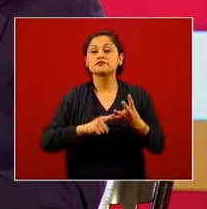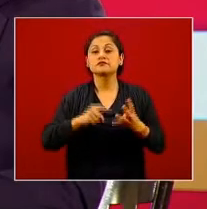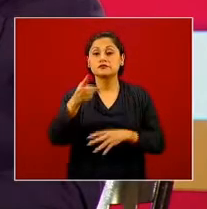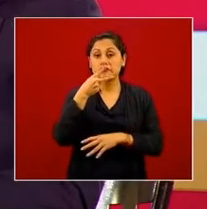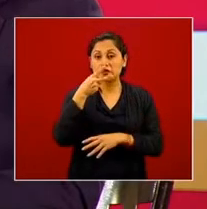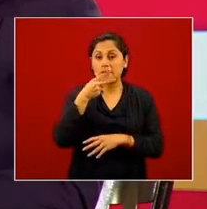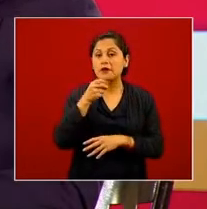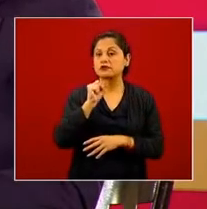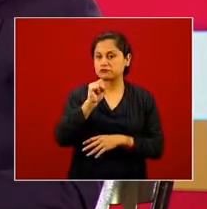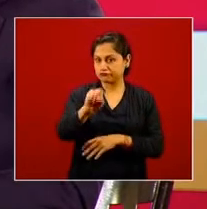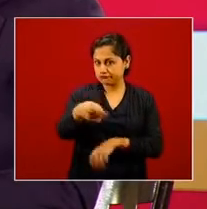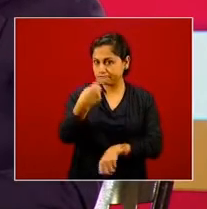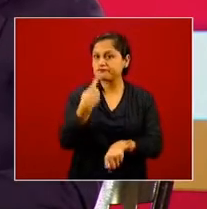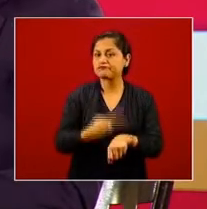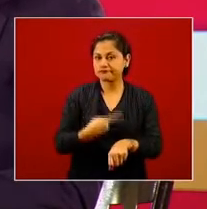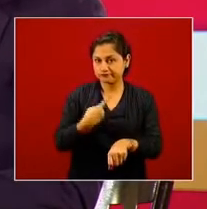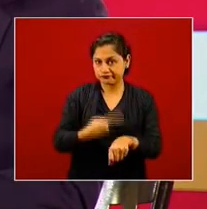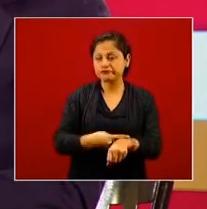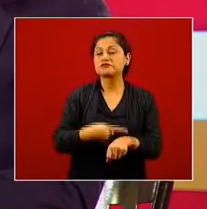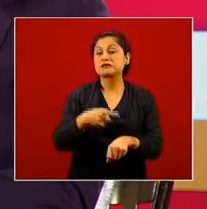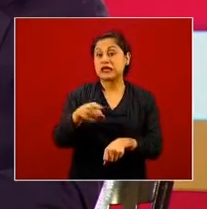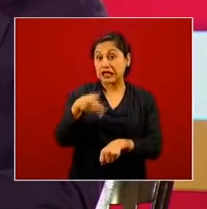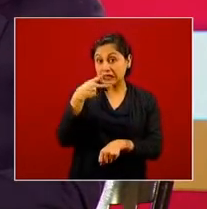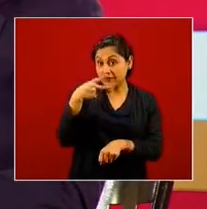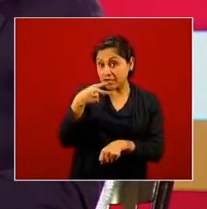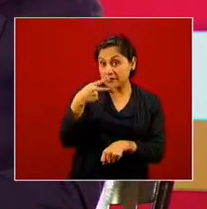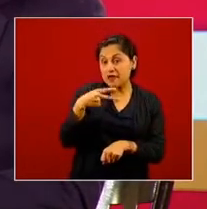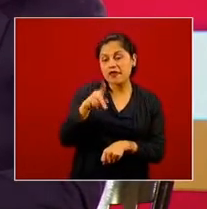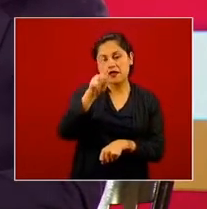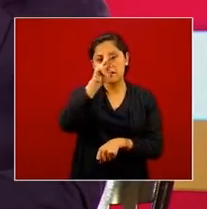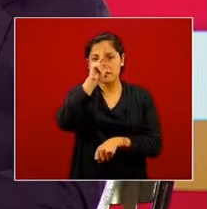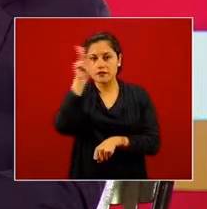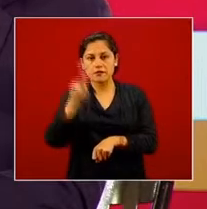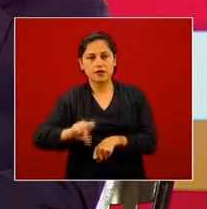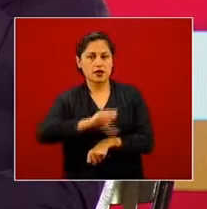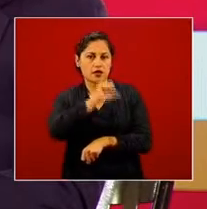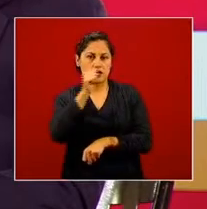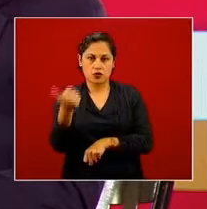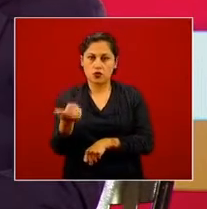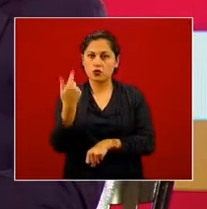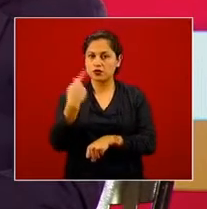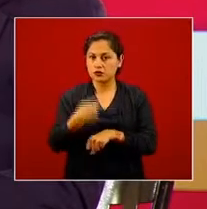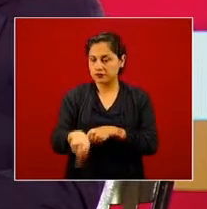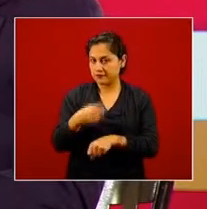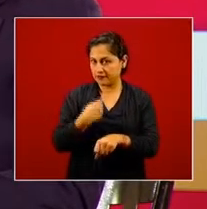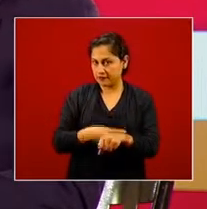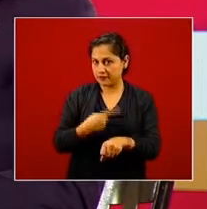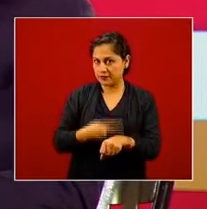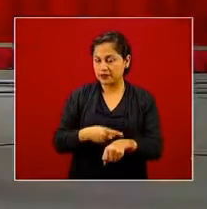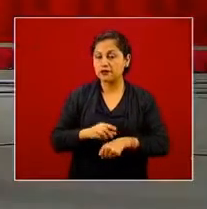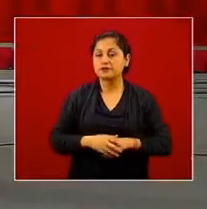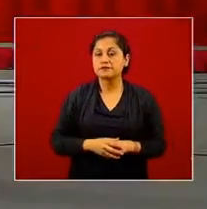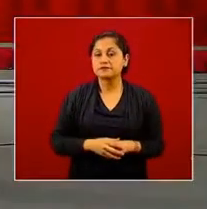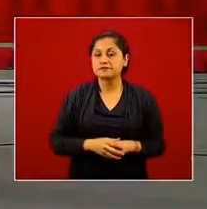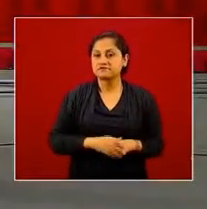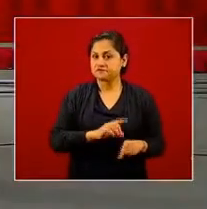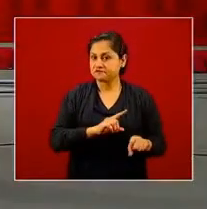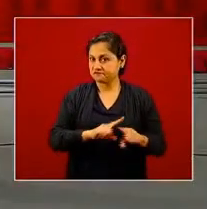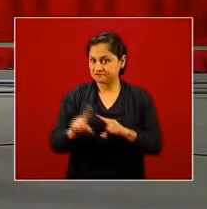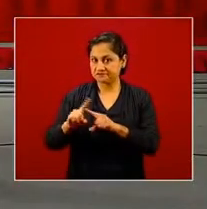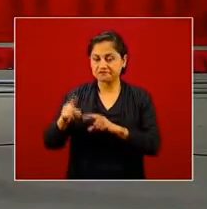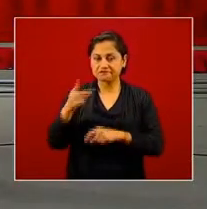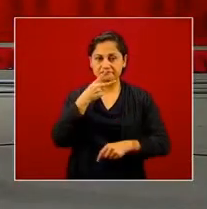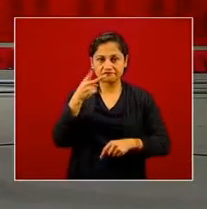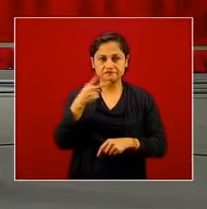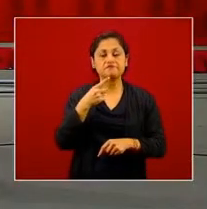obesity in particular, smokers as well. That is a health condition in itself. So